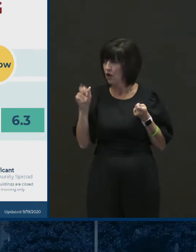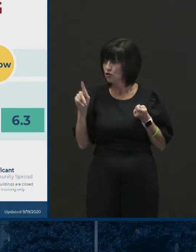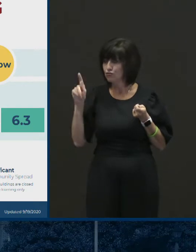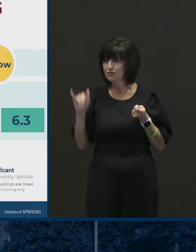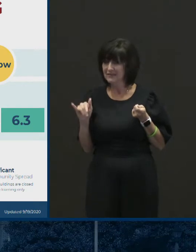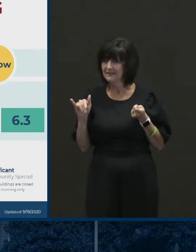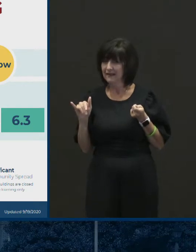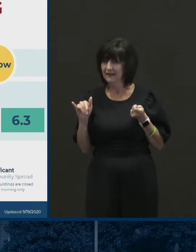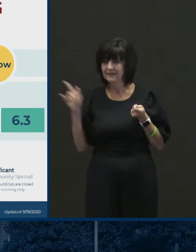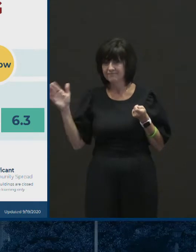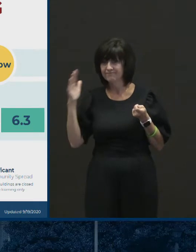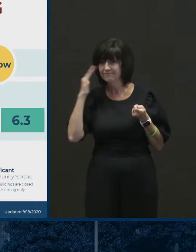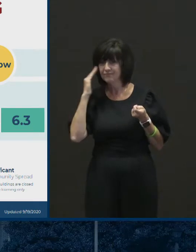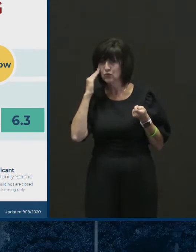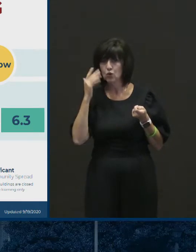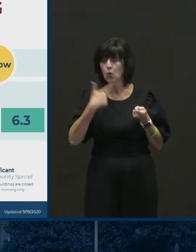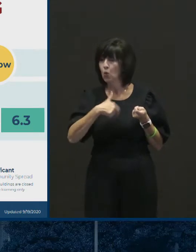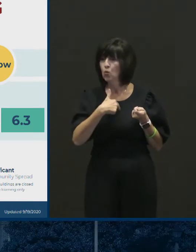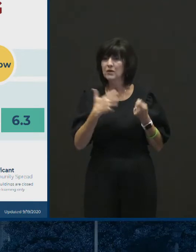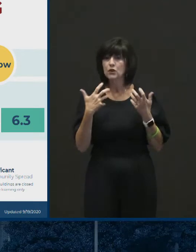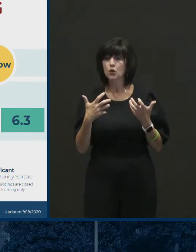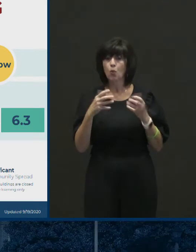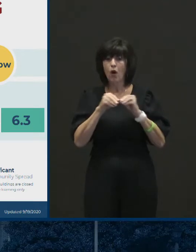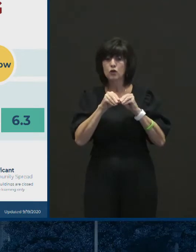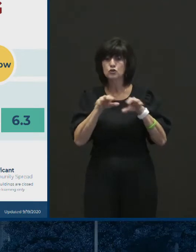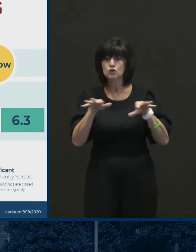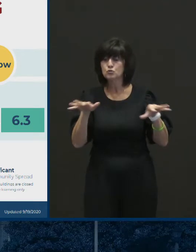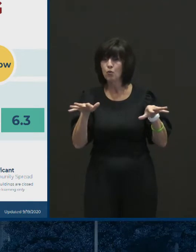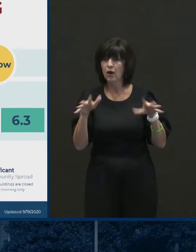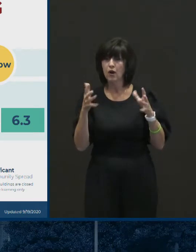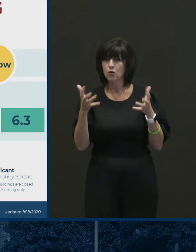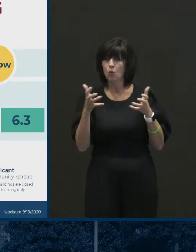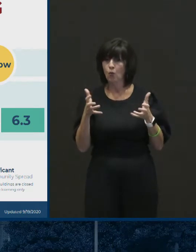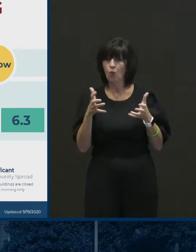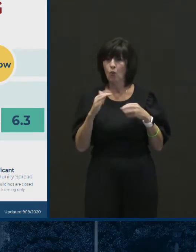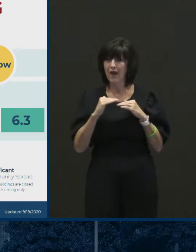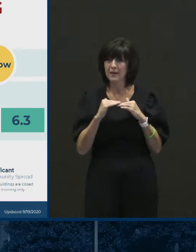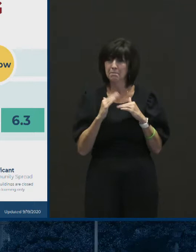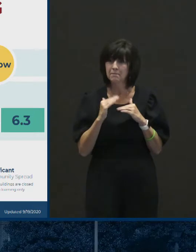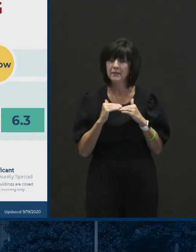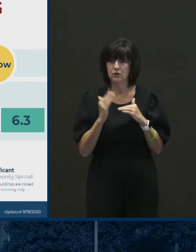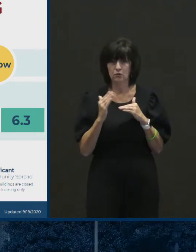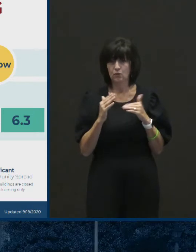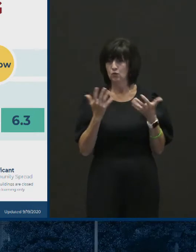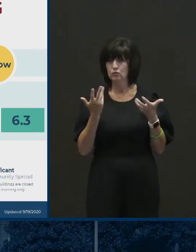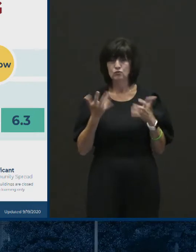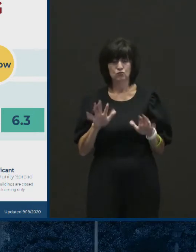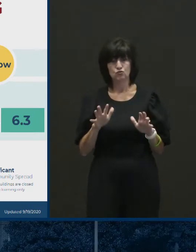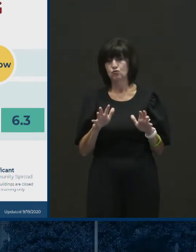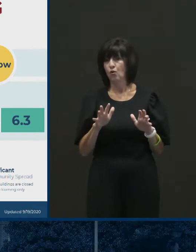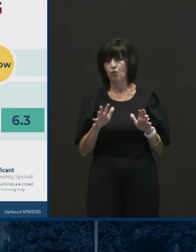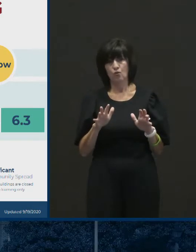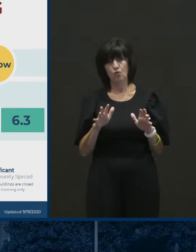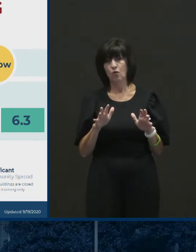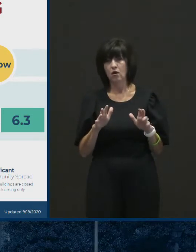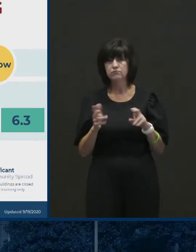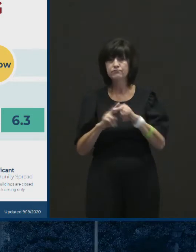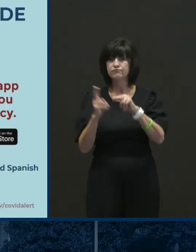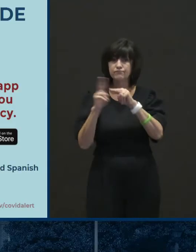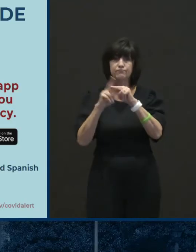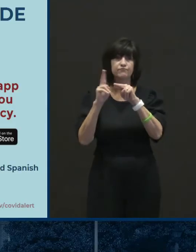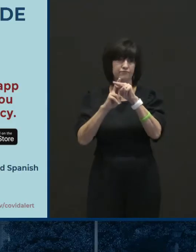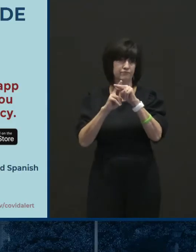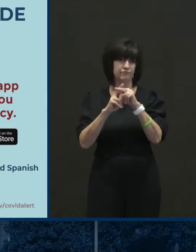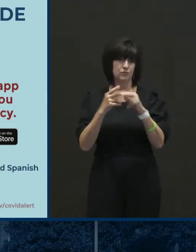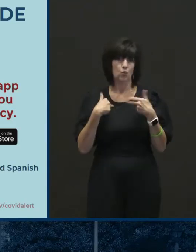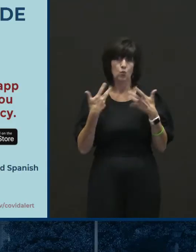minimal community spread, again, to have a safe and healthy condition for students to return to